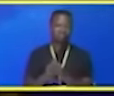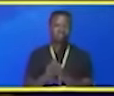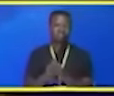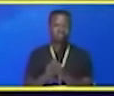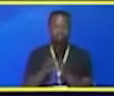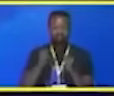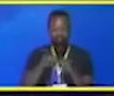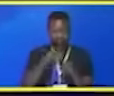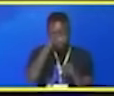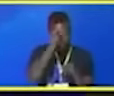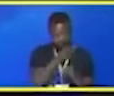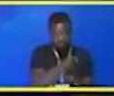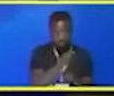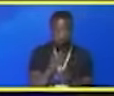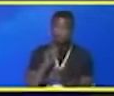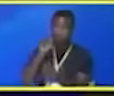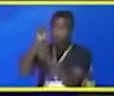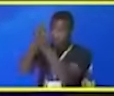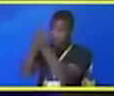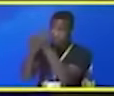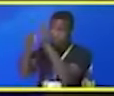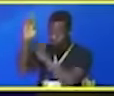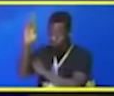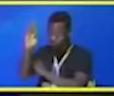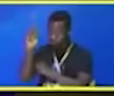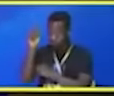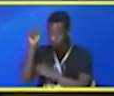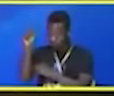When men encounter God,